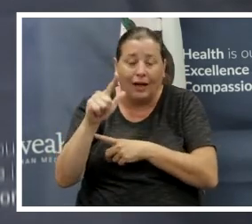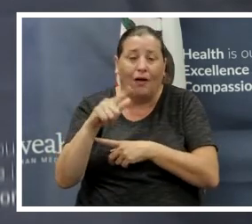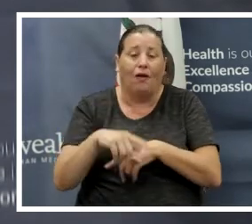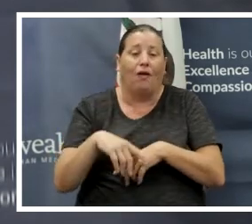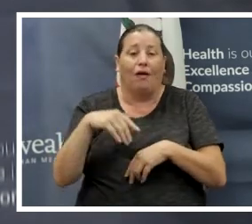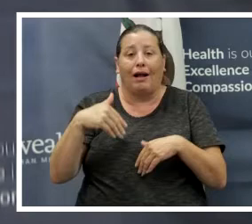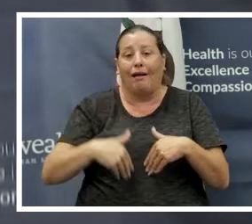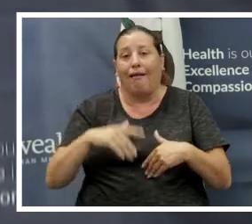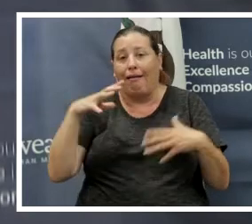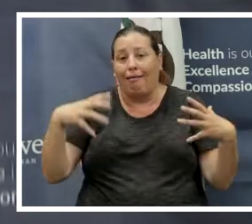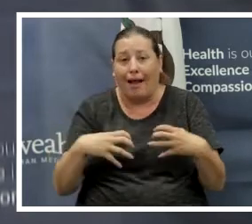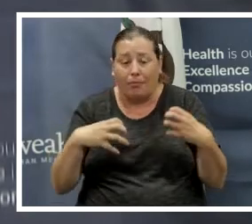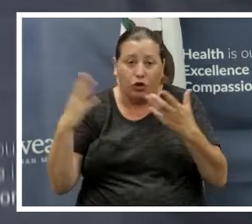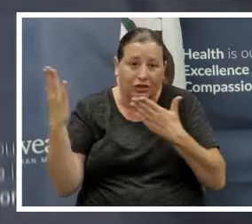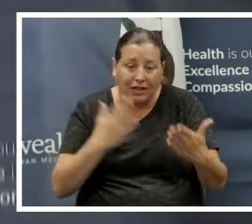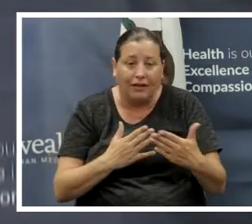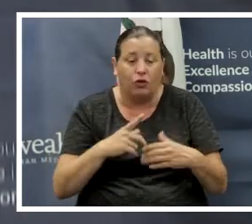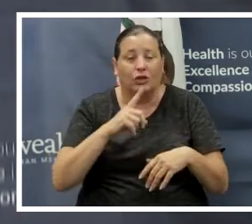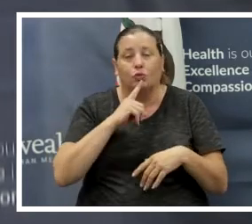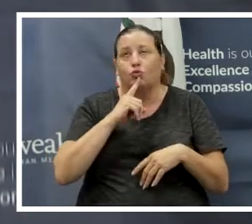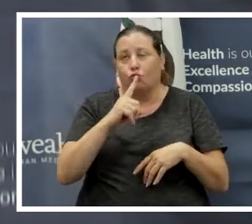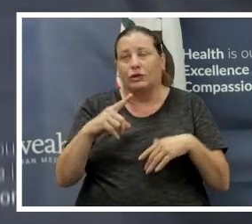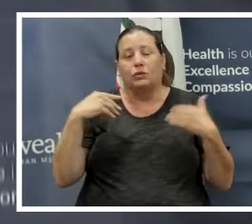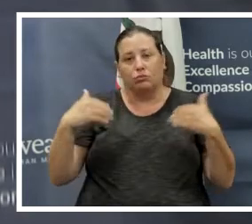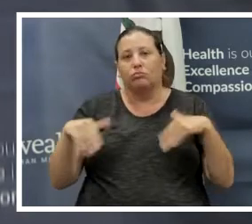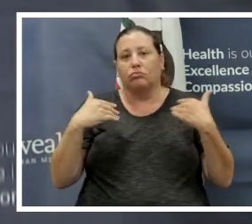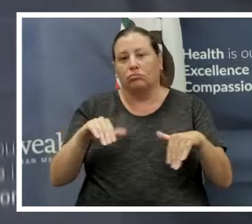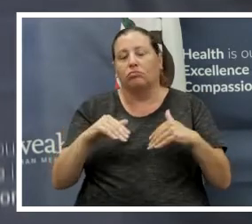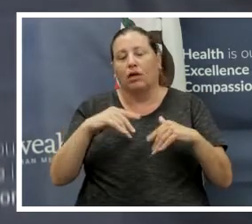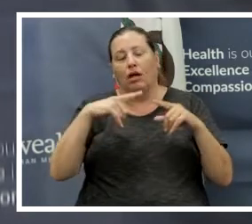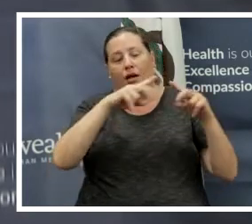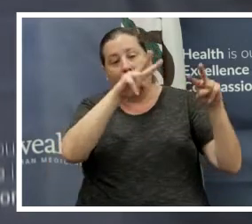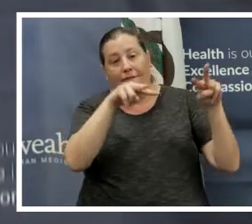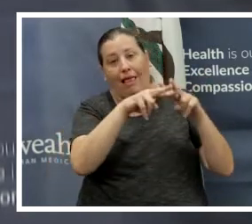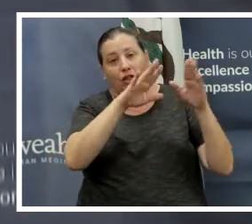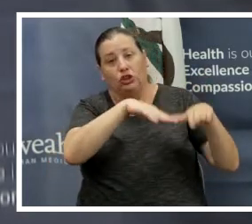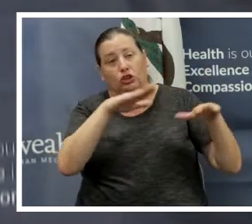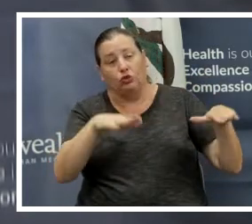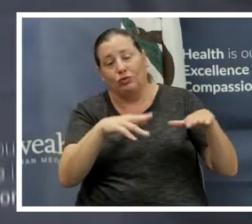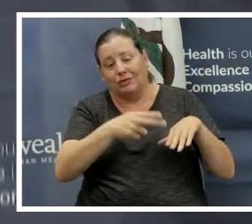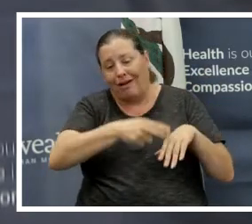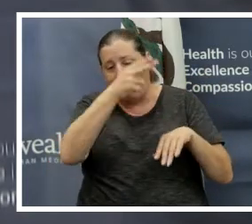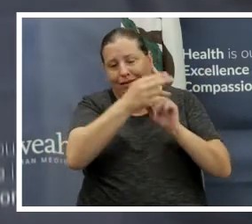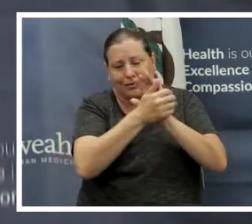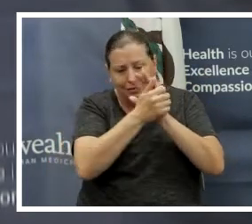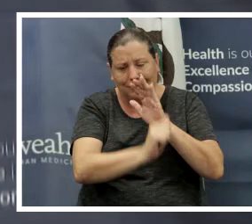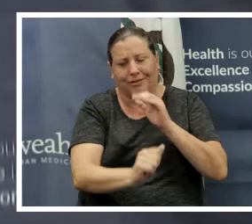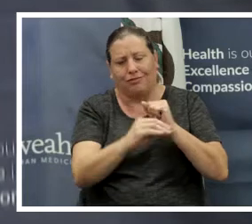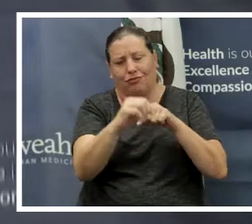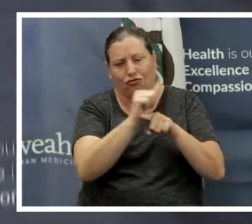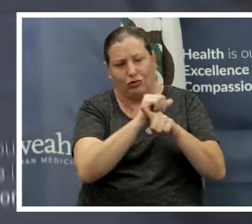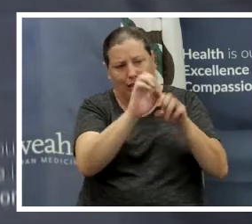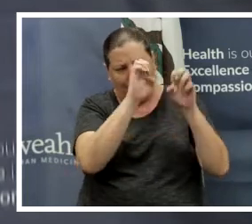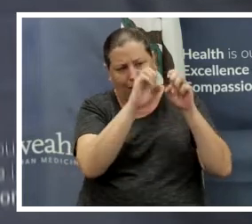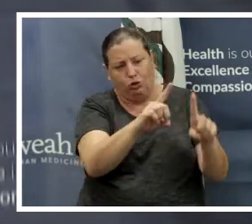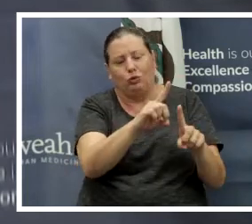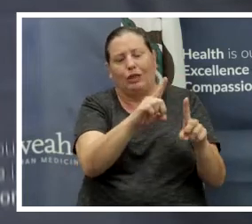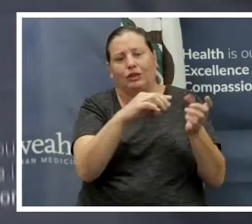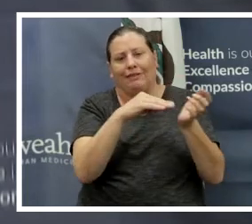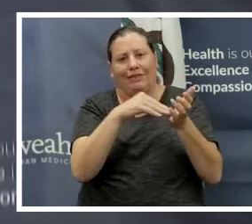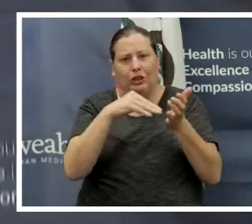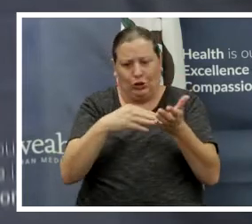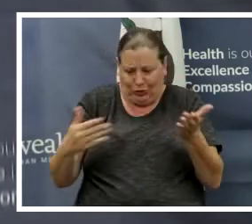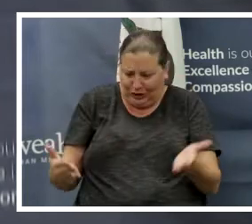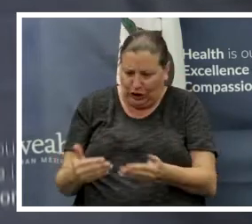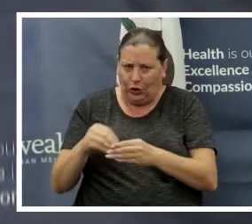department. So it's literally like having Valley Children's highly skilled, trained, and educated physicians right here in your